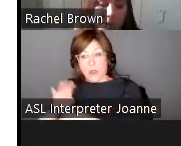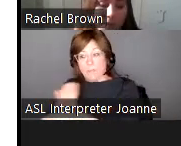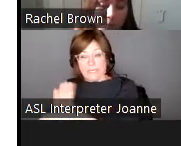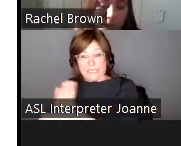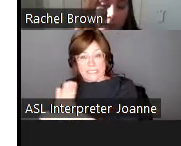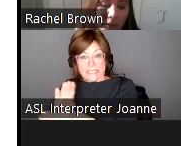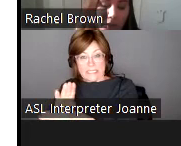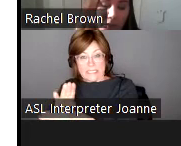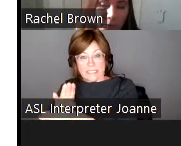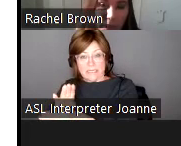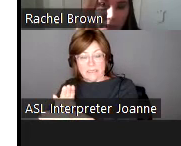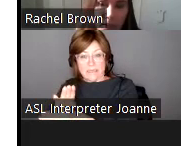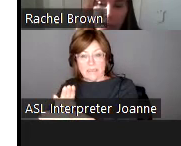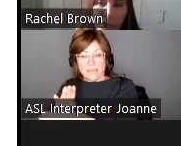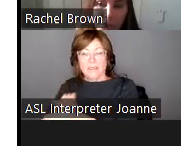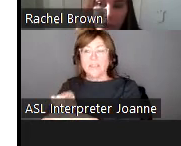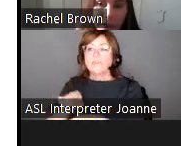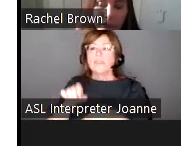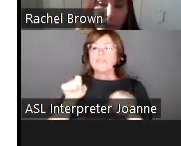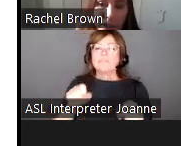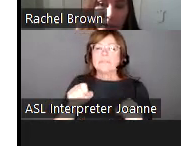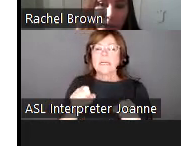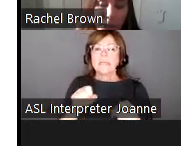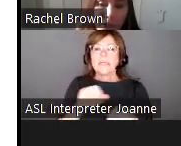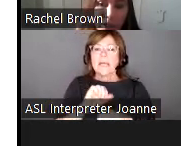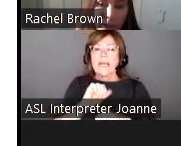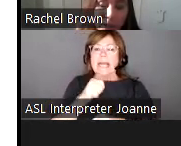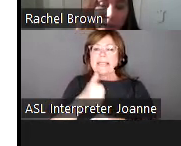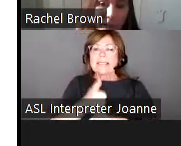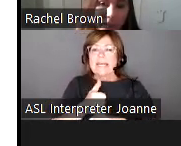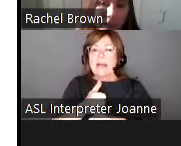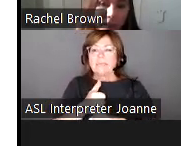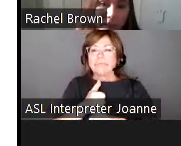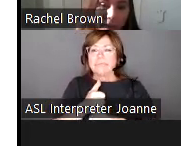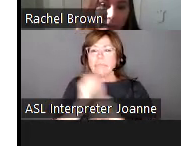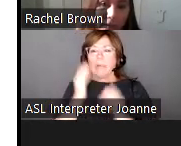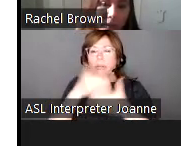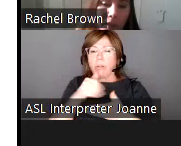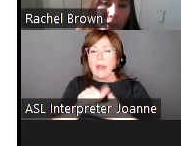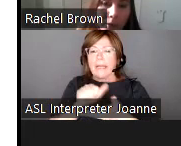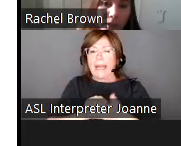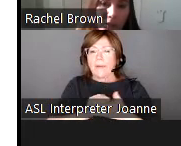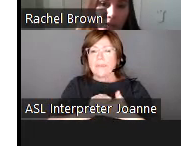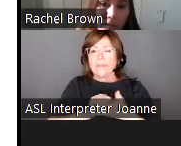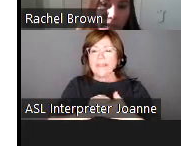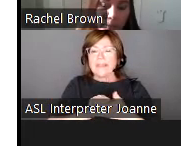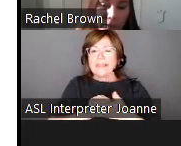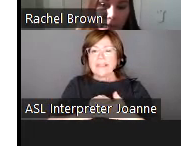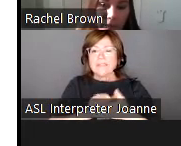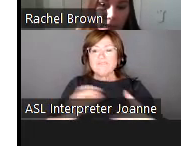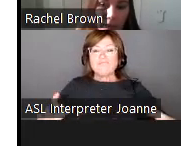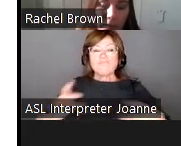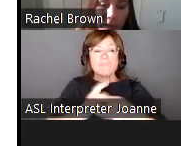your business page, you can just create sort of like a shell or ghost account and connect that. And then you can just